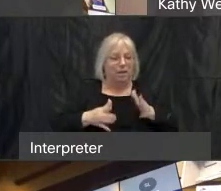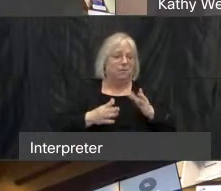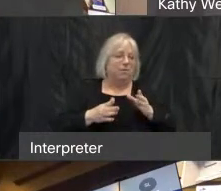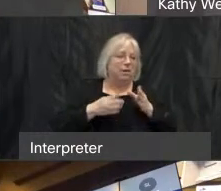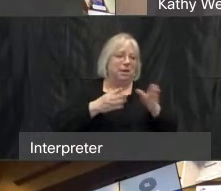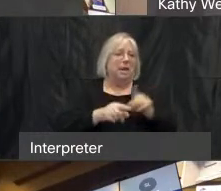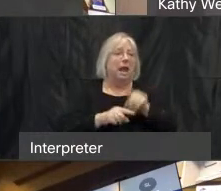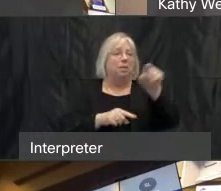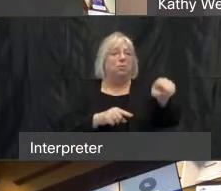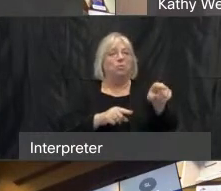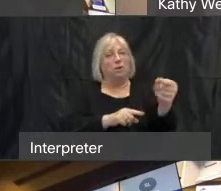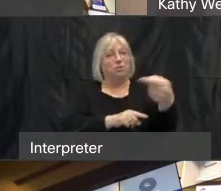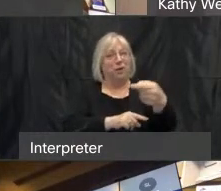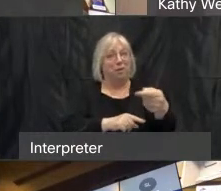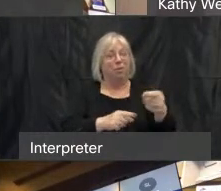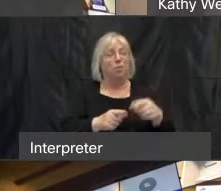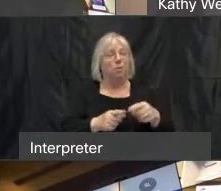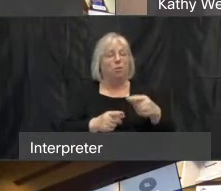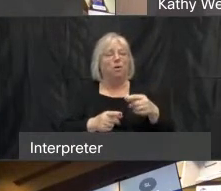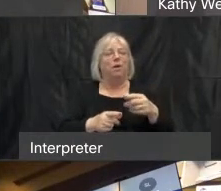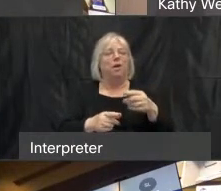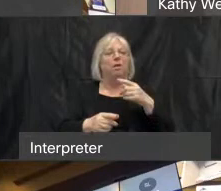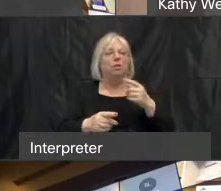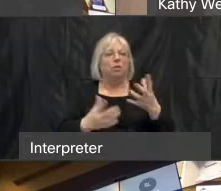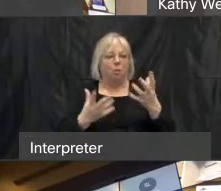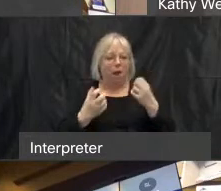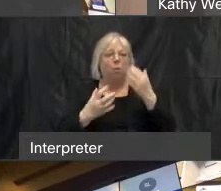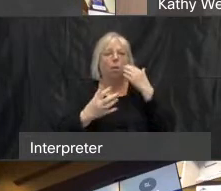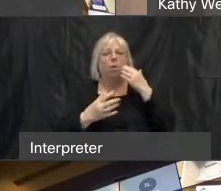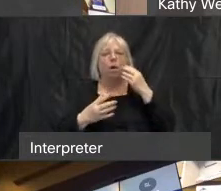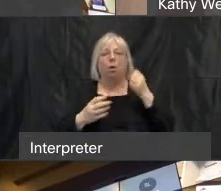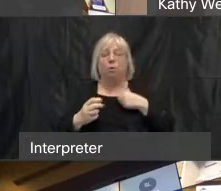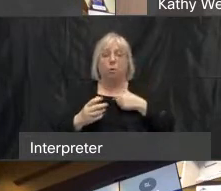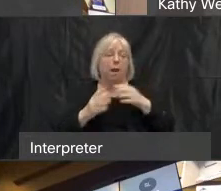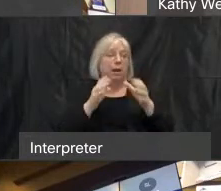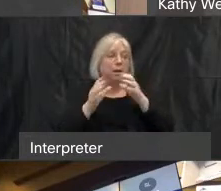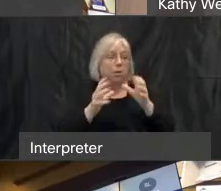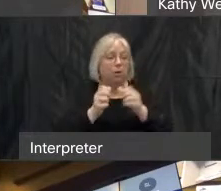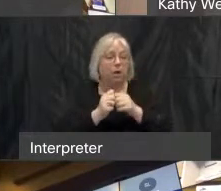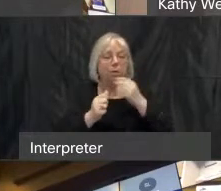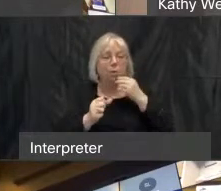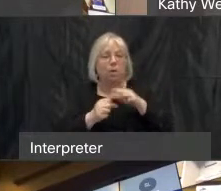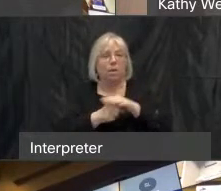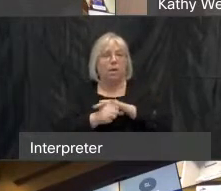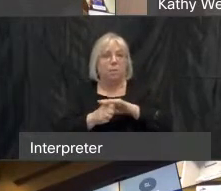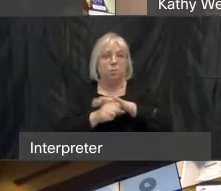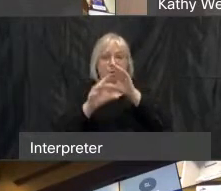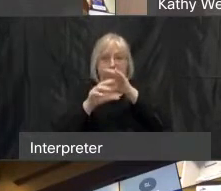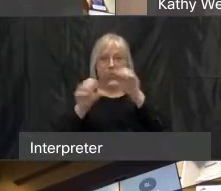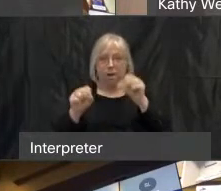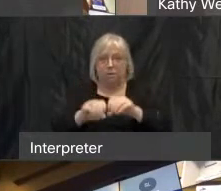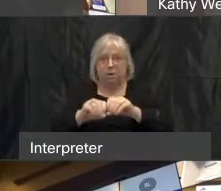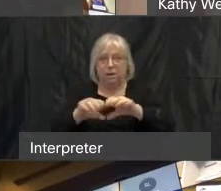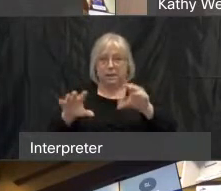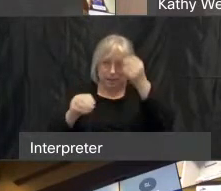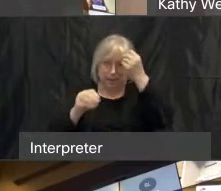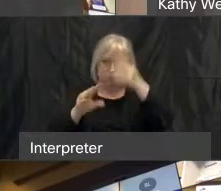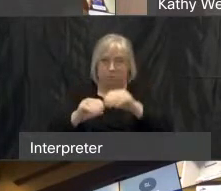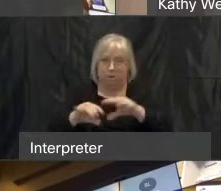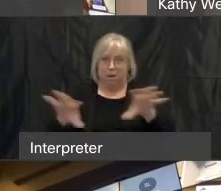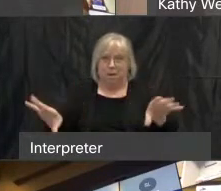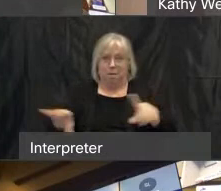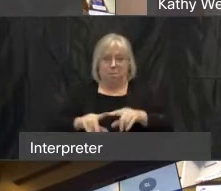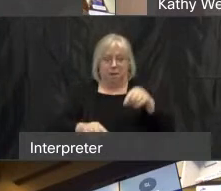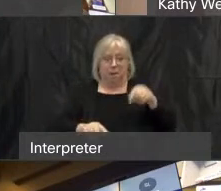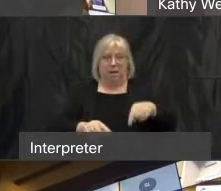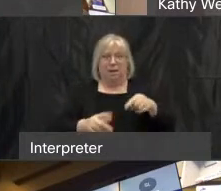want to know so I can let them know, communicate with at least the neighborhood president and let him disseminate information. But in this instance, I